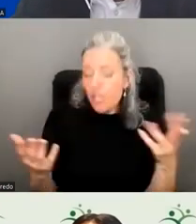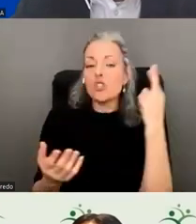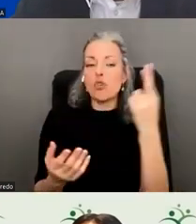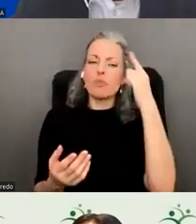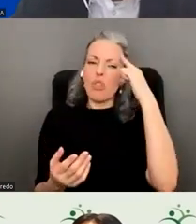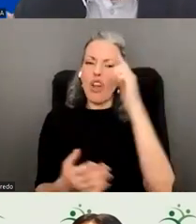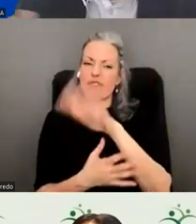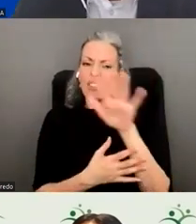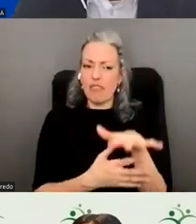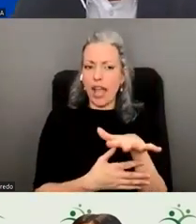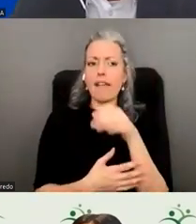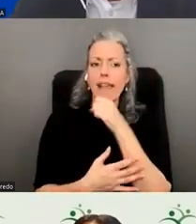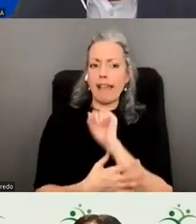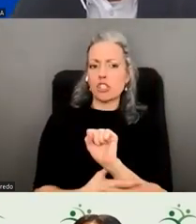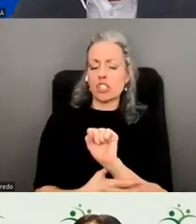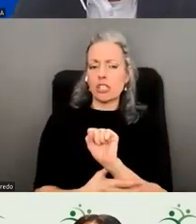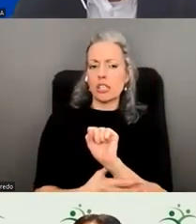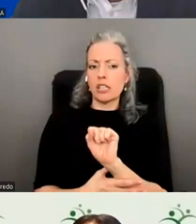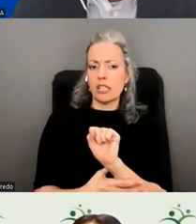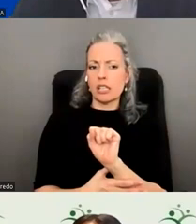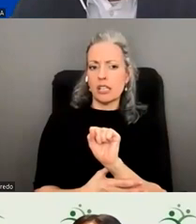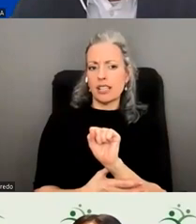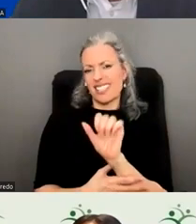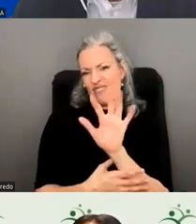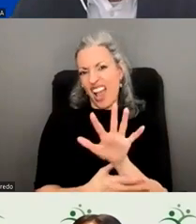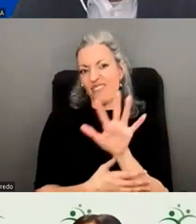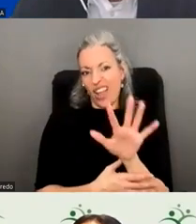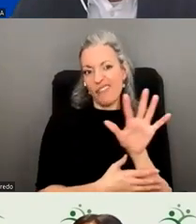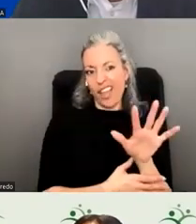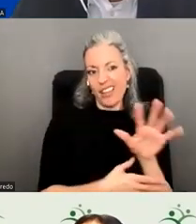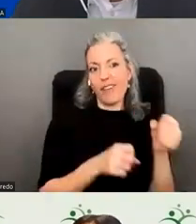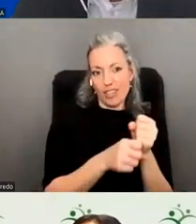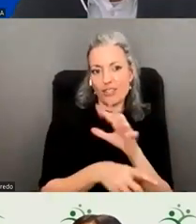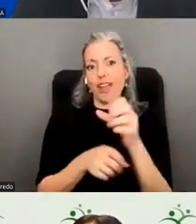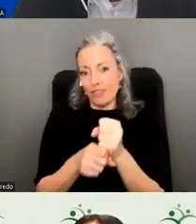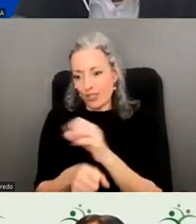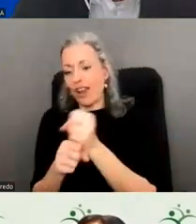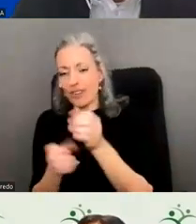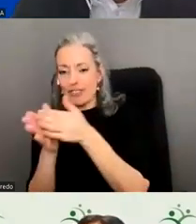55, just the actual data is presented that way because it's by the 5s. Does that make sense?